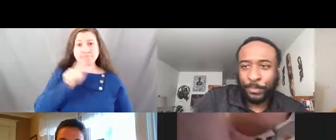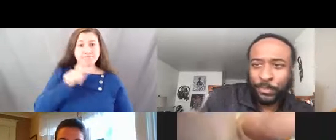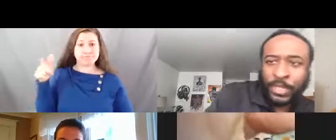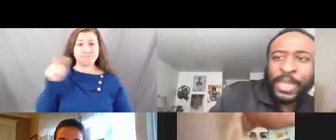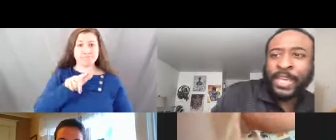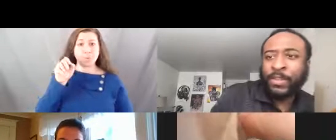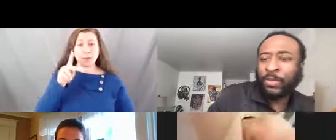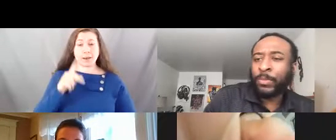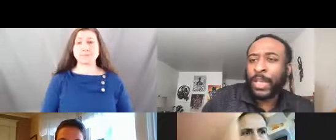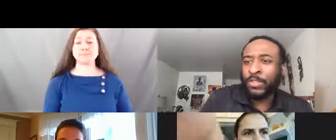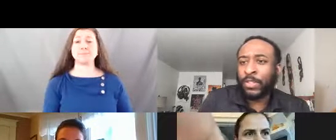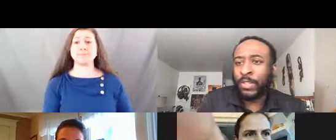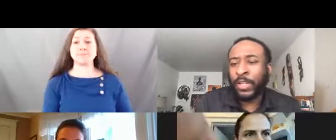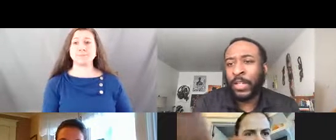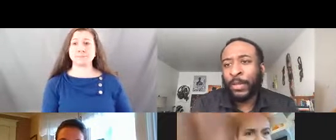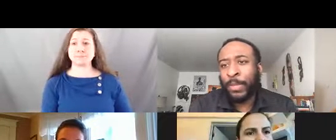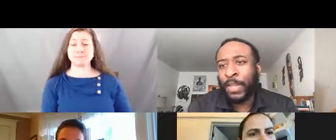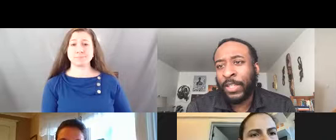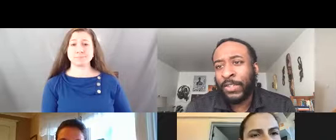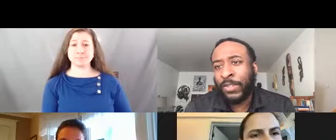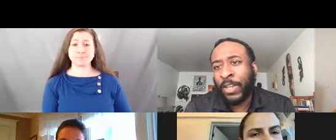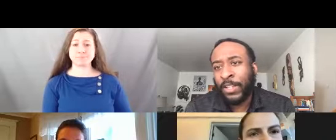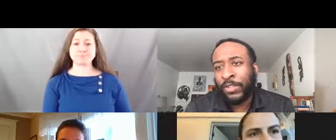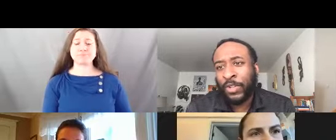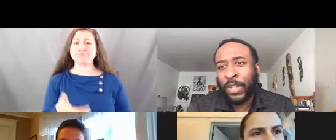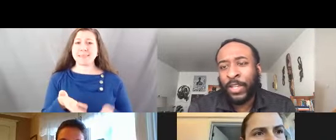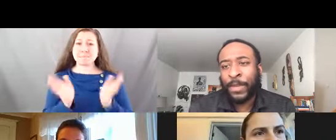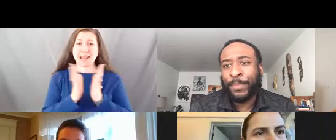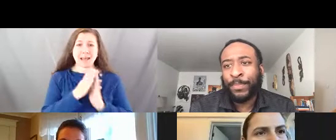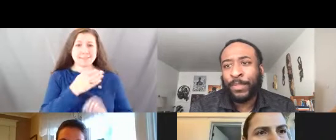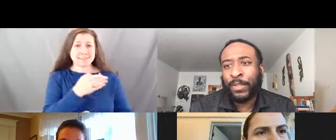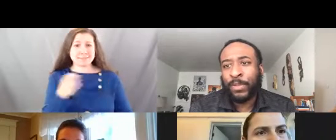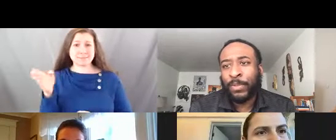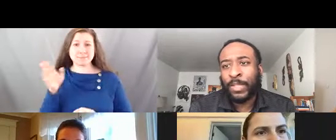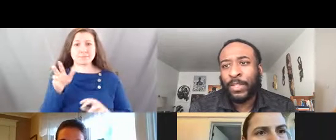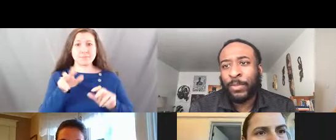Um, and I'm gonna ask the panelists to try to